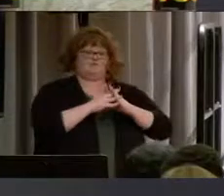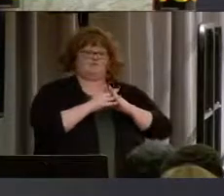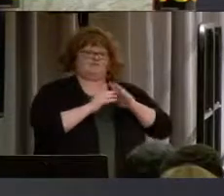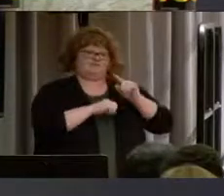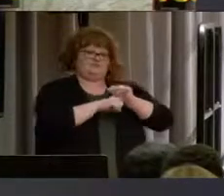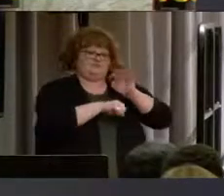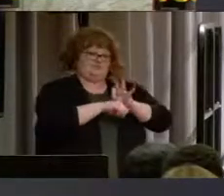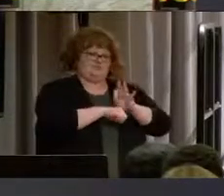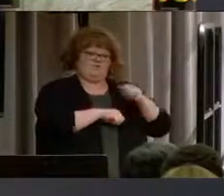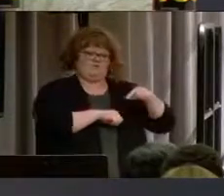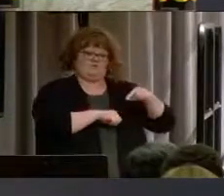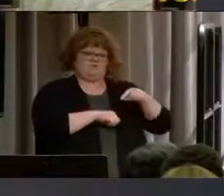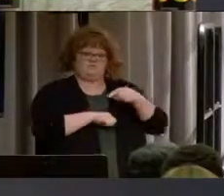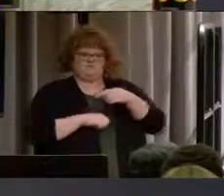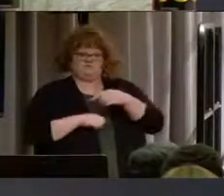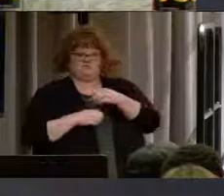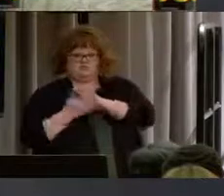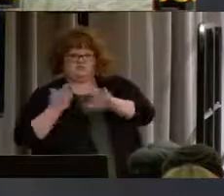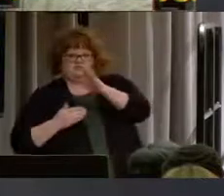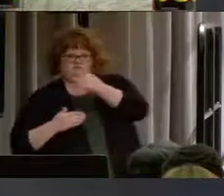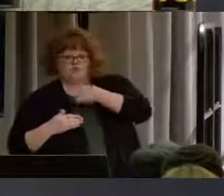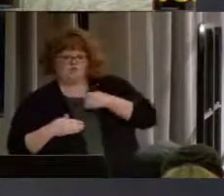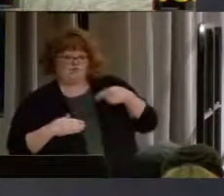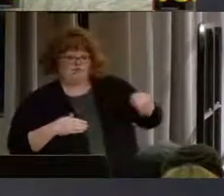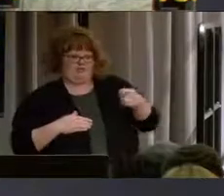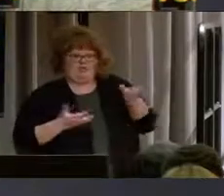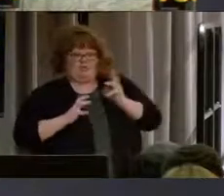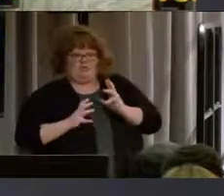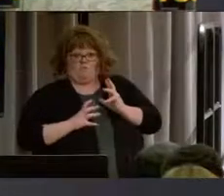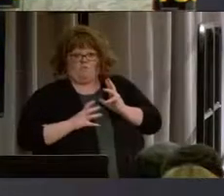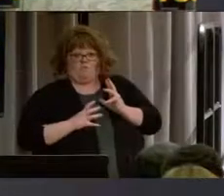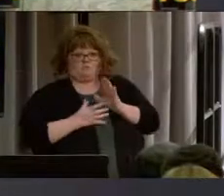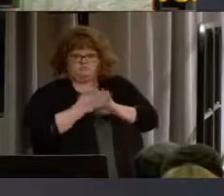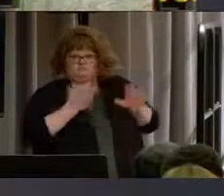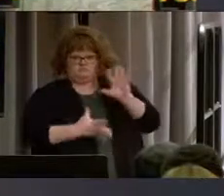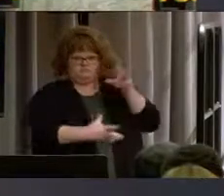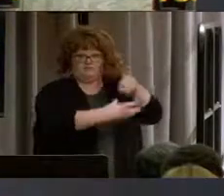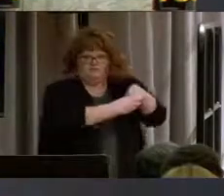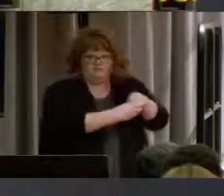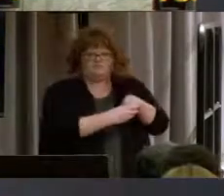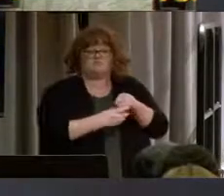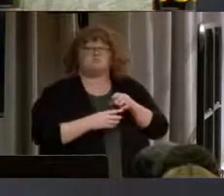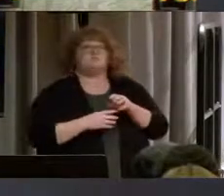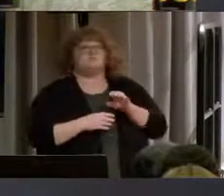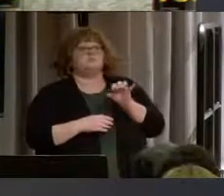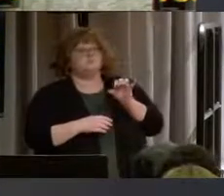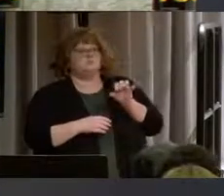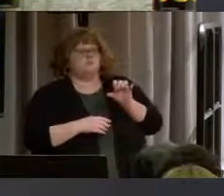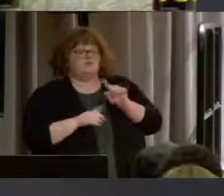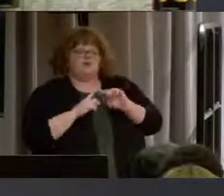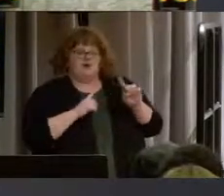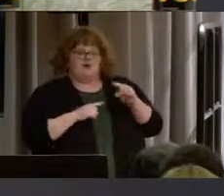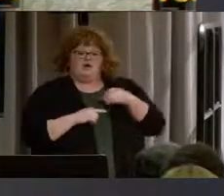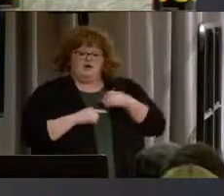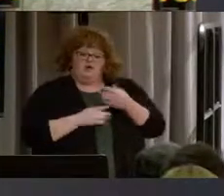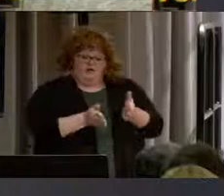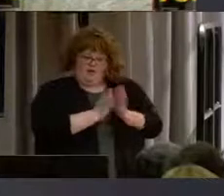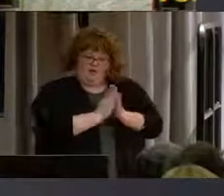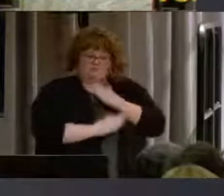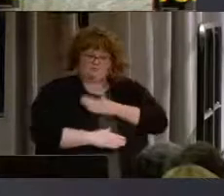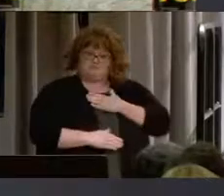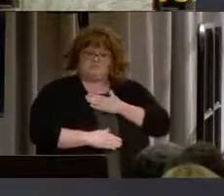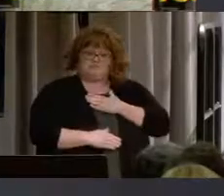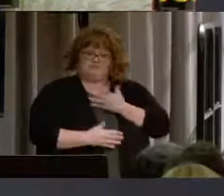to be able to commemorate the way they have for 40 years without the university. And so I asked to be invited to the May 4th task